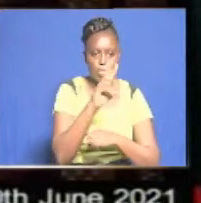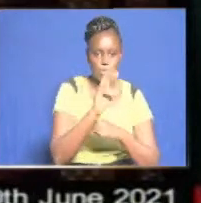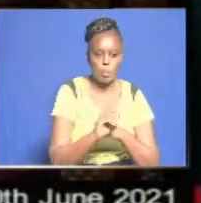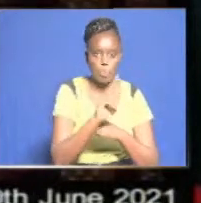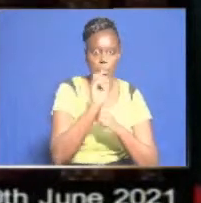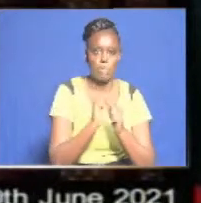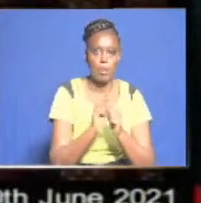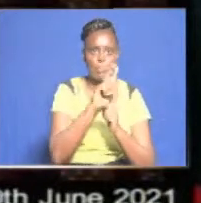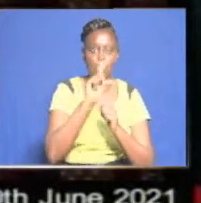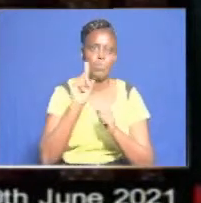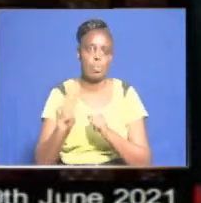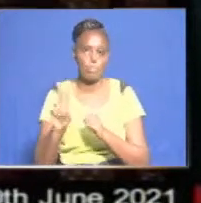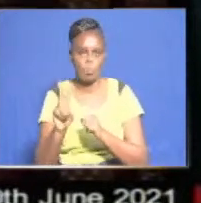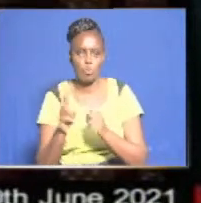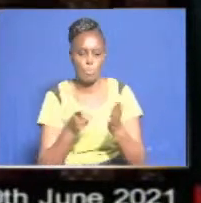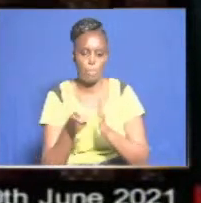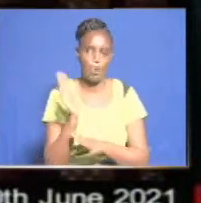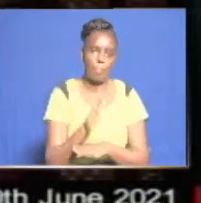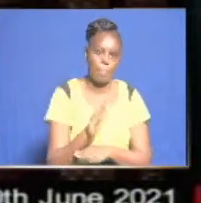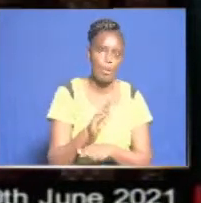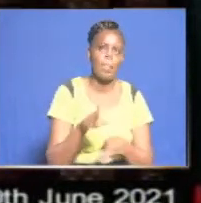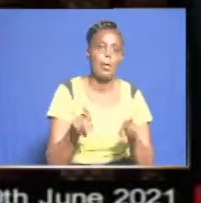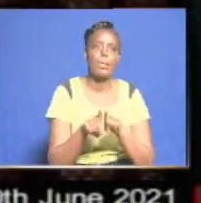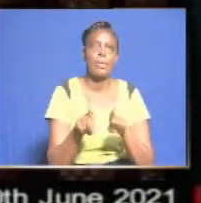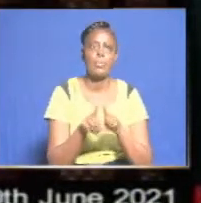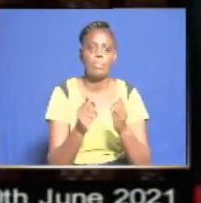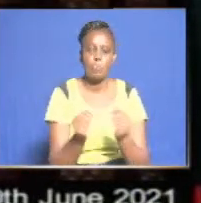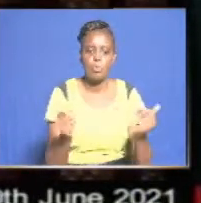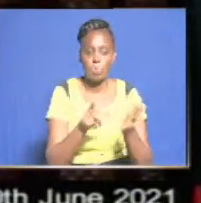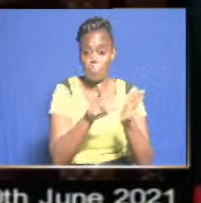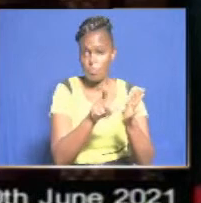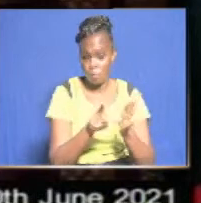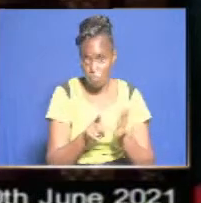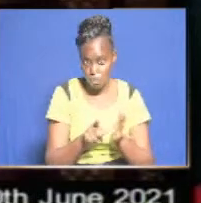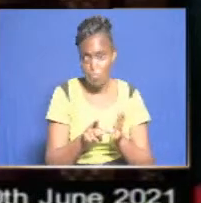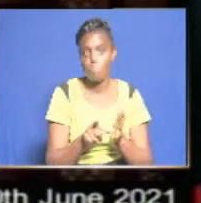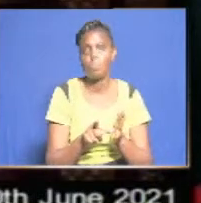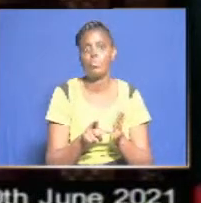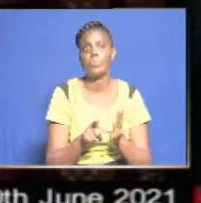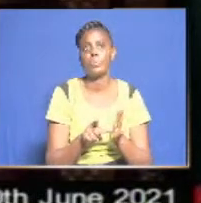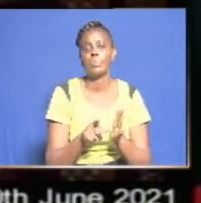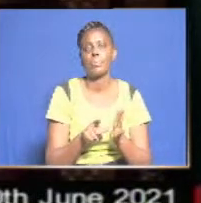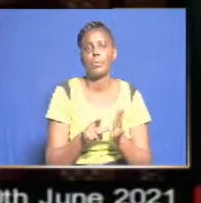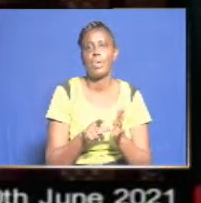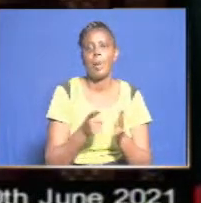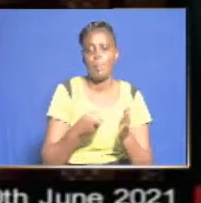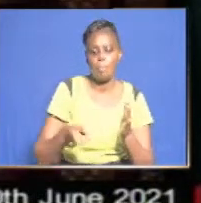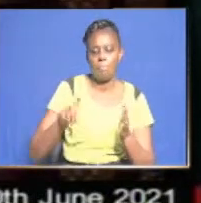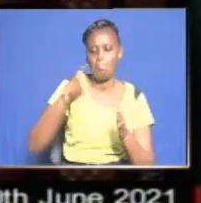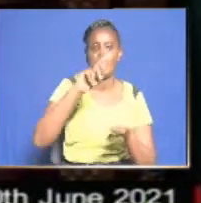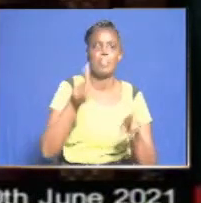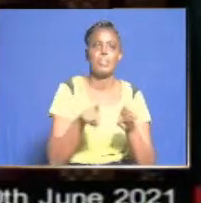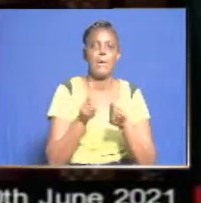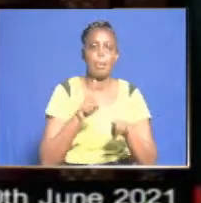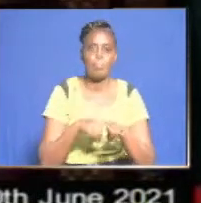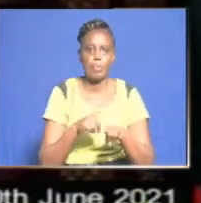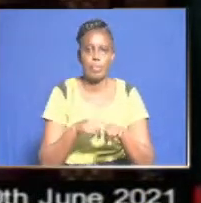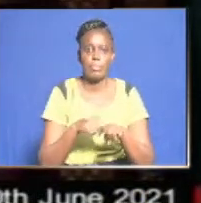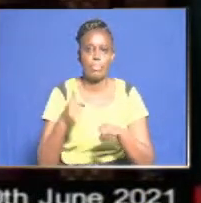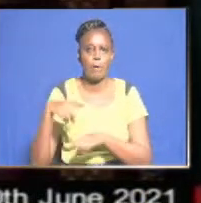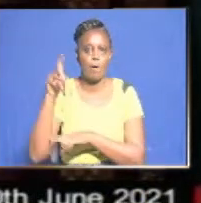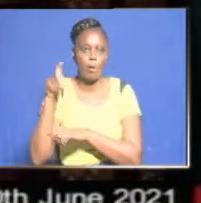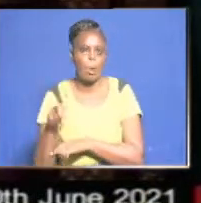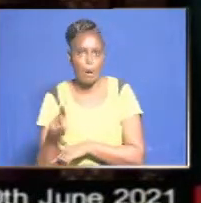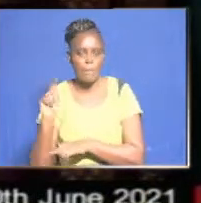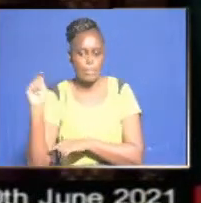compensation and settlement of decreed debts and the interest accrued thereof to the ex-Kenya Air